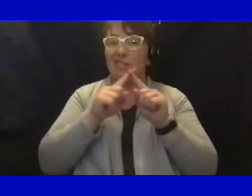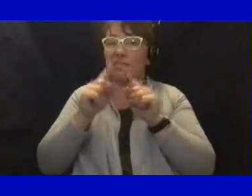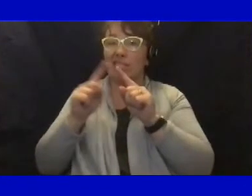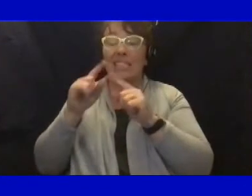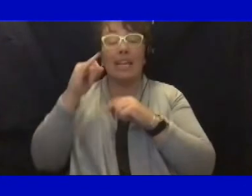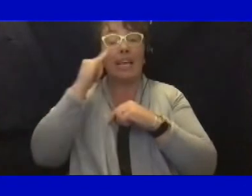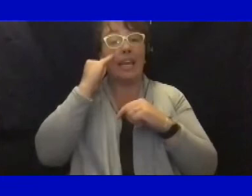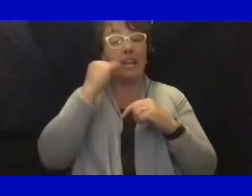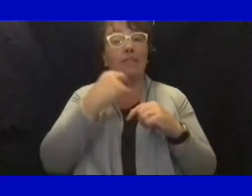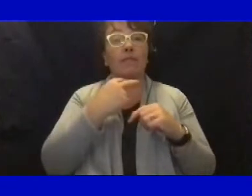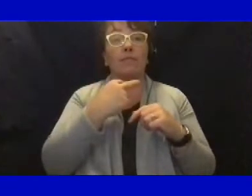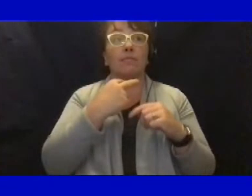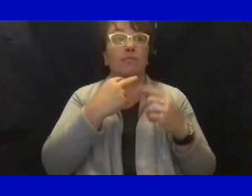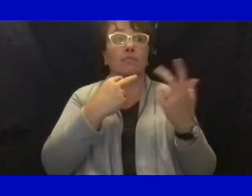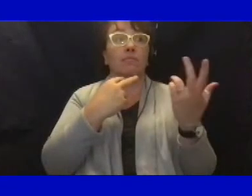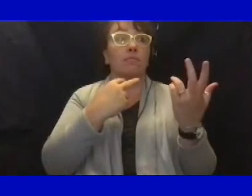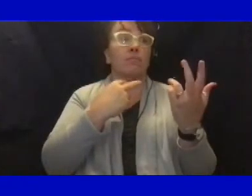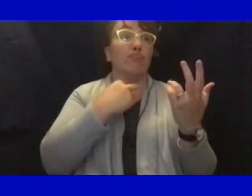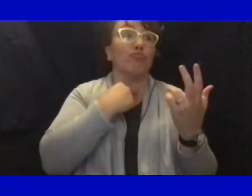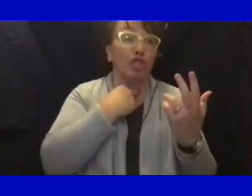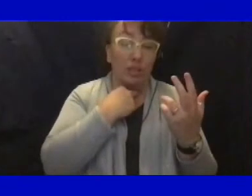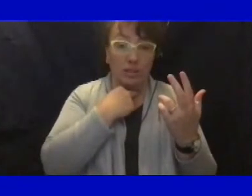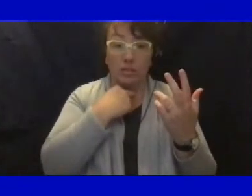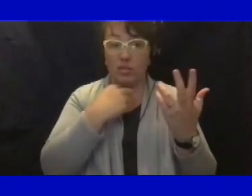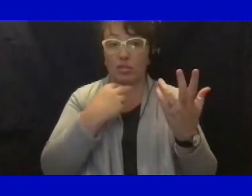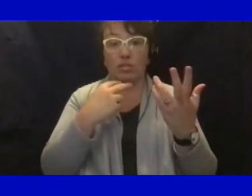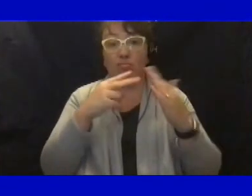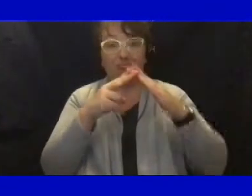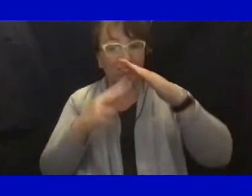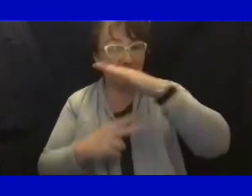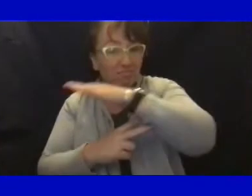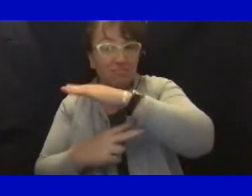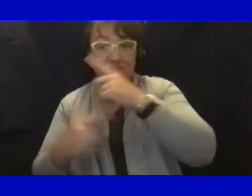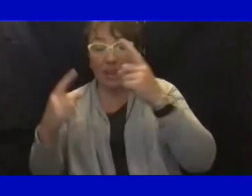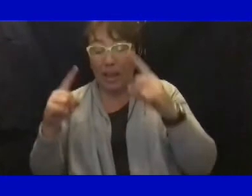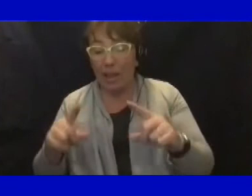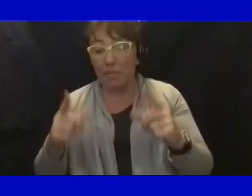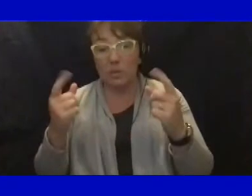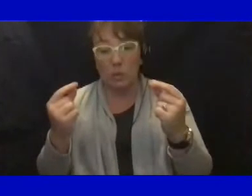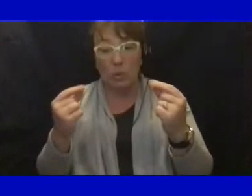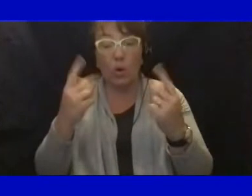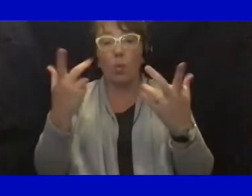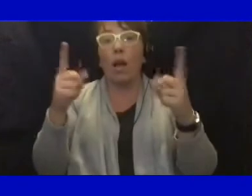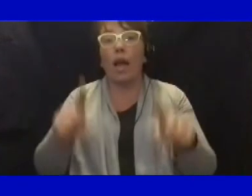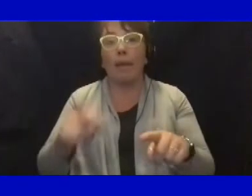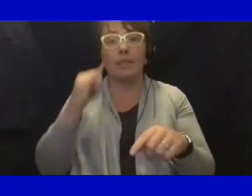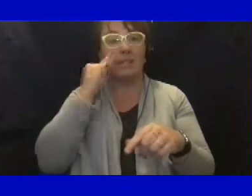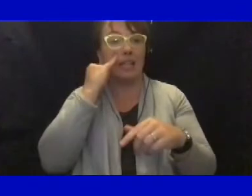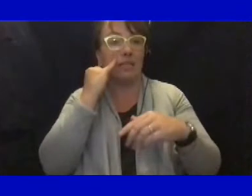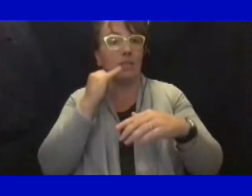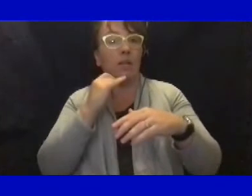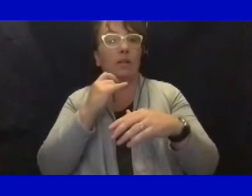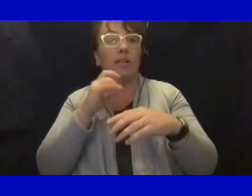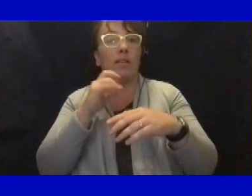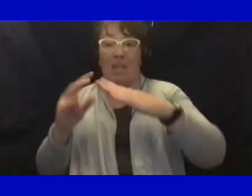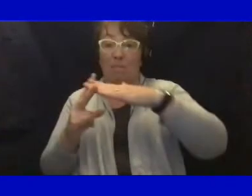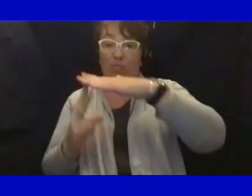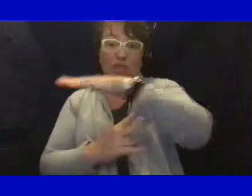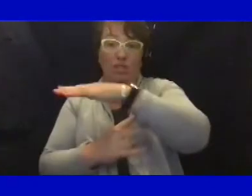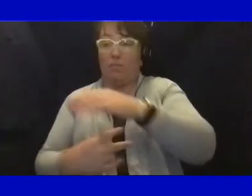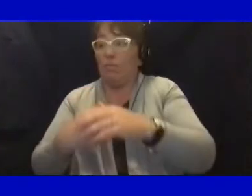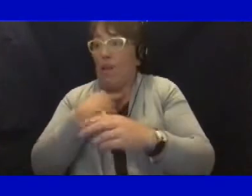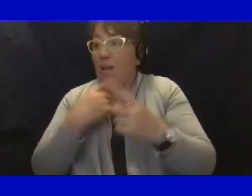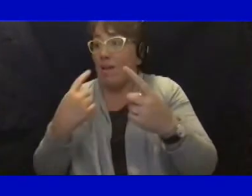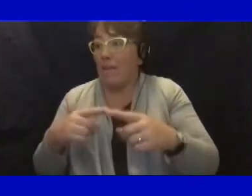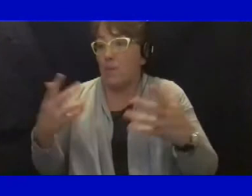Orchard plugs? What happens if the bridge at Beaumont Avenue plugs? What happens if the bridge at Oak Valley plugs? We look at all of these different scenarios so